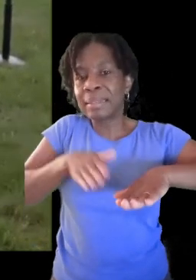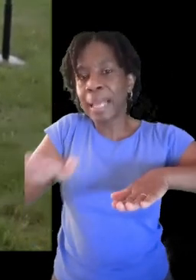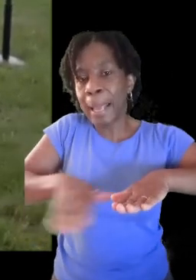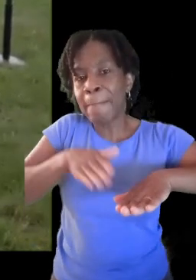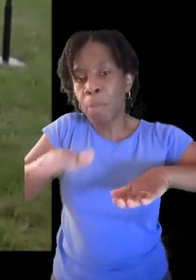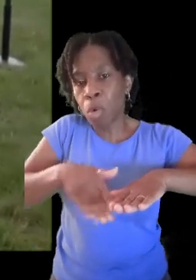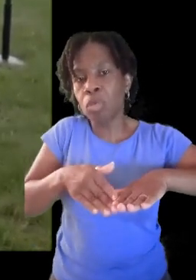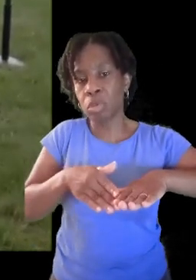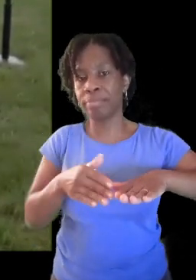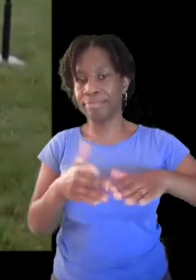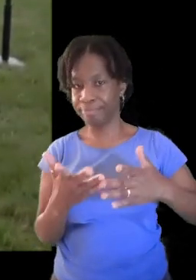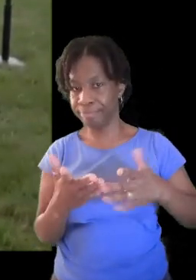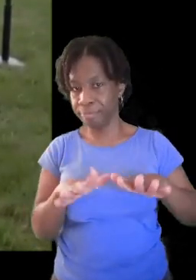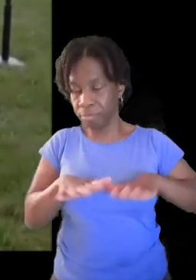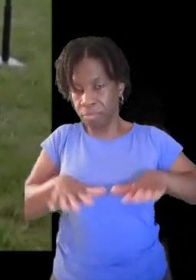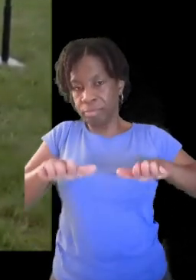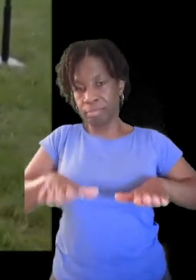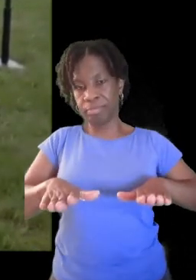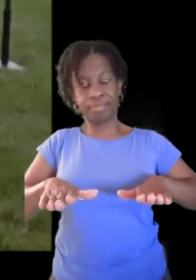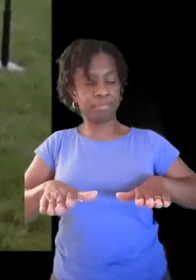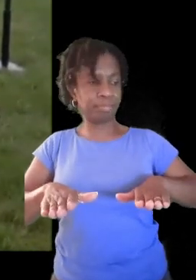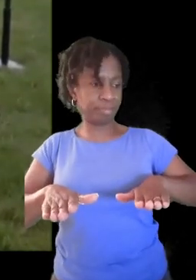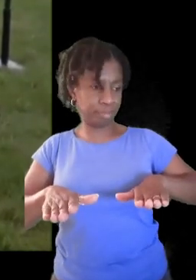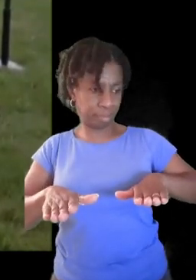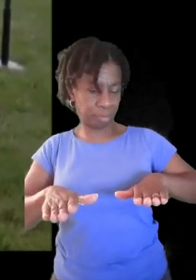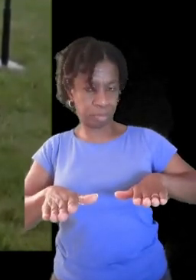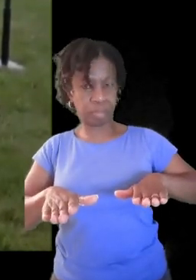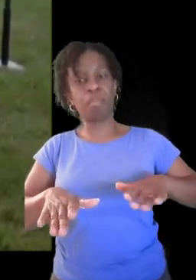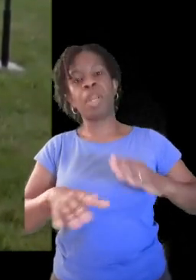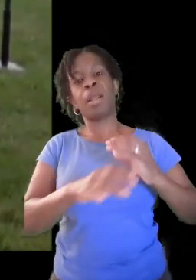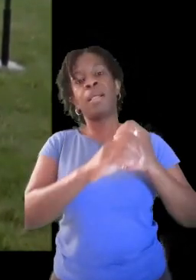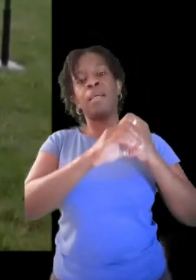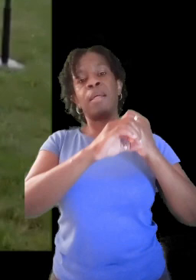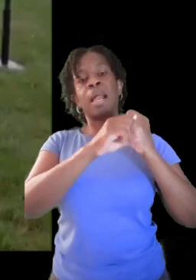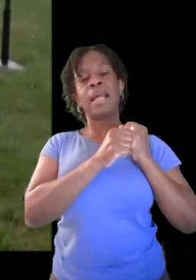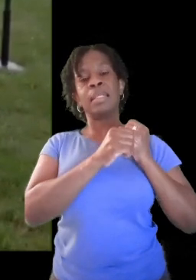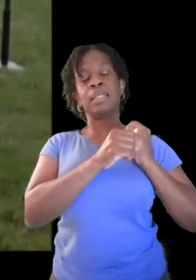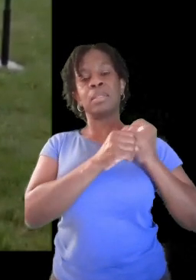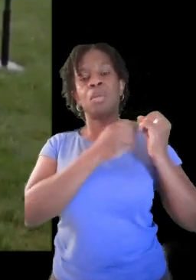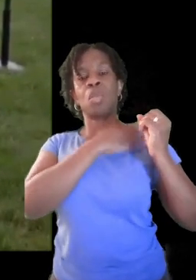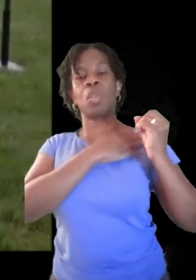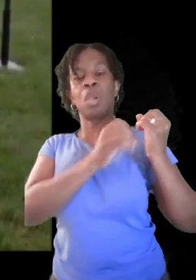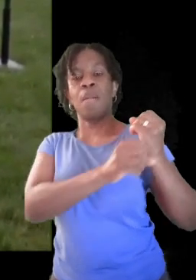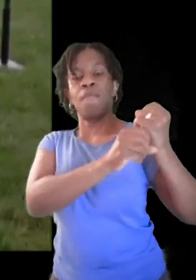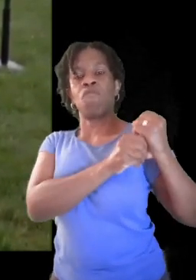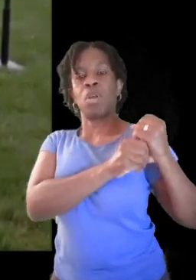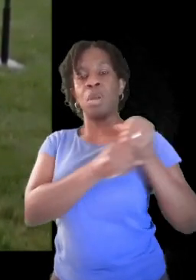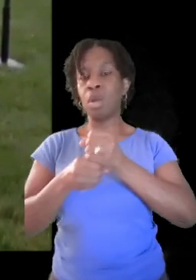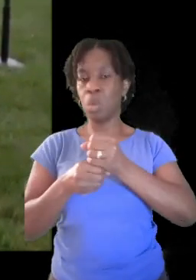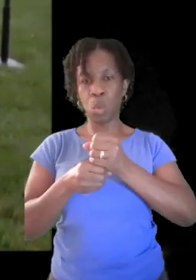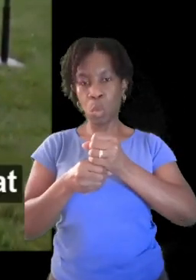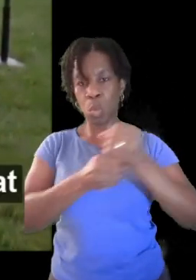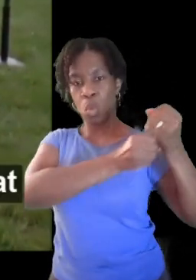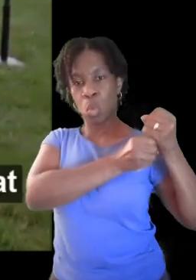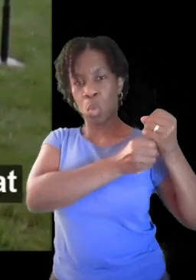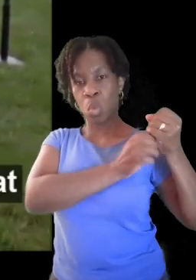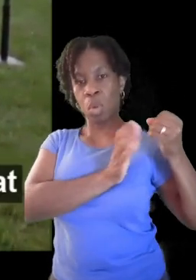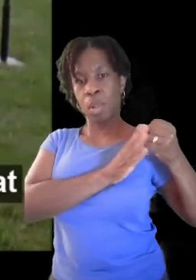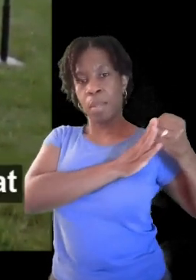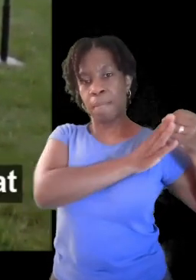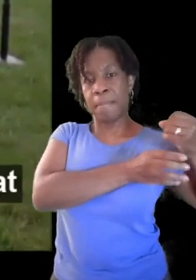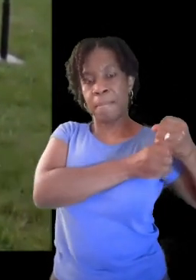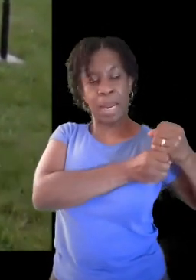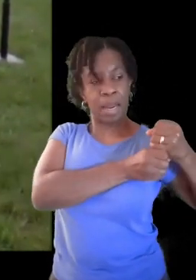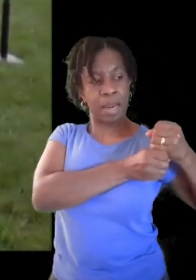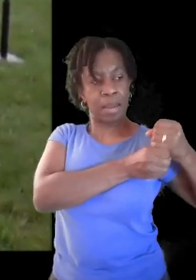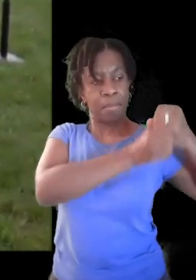pitcher. You'll put your hands in front of your back shoulder, holding the bat